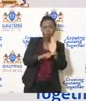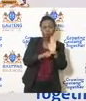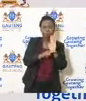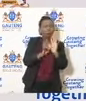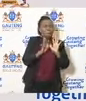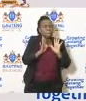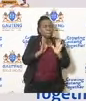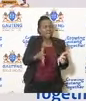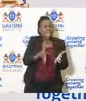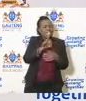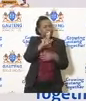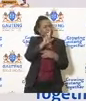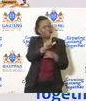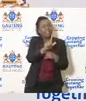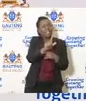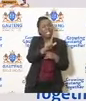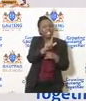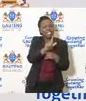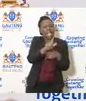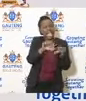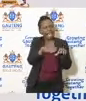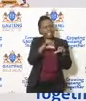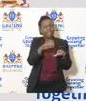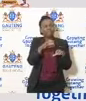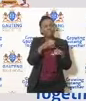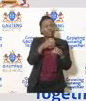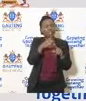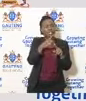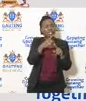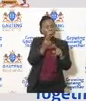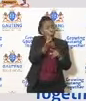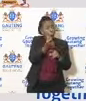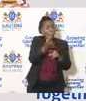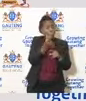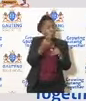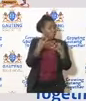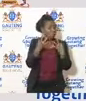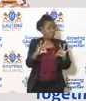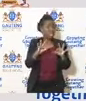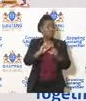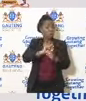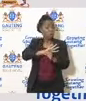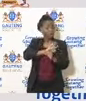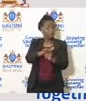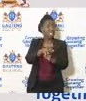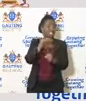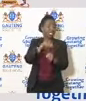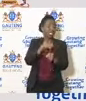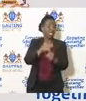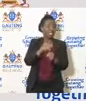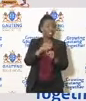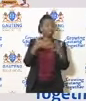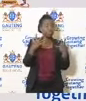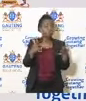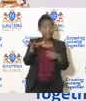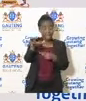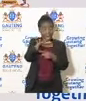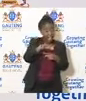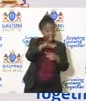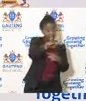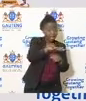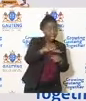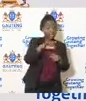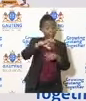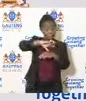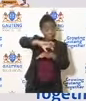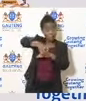7 active cases. It's almost COVID-free, and MEC, we must declare those areas in our